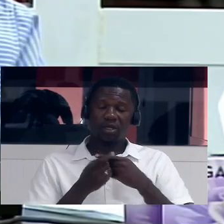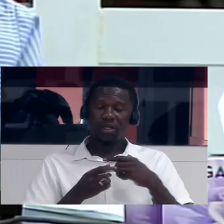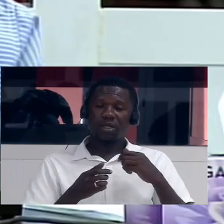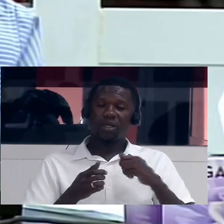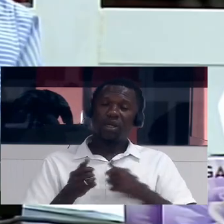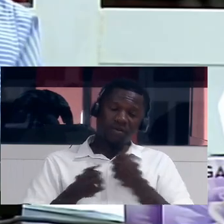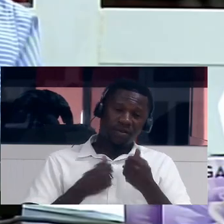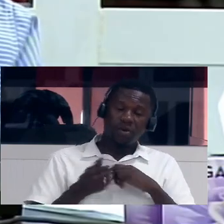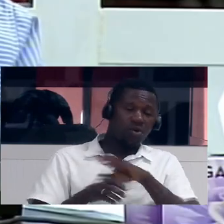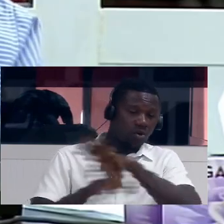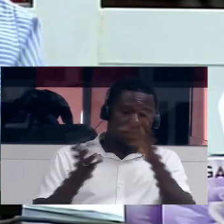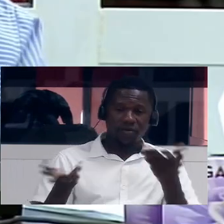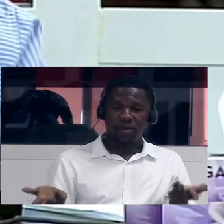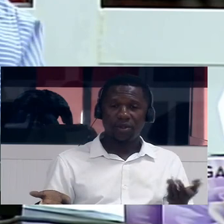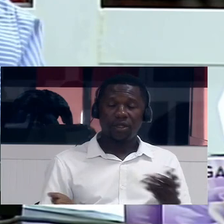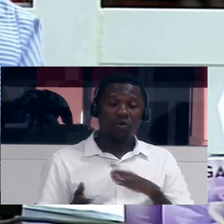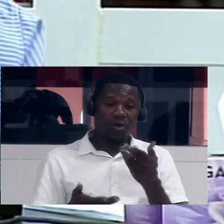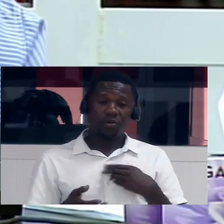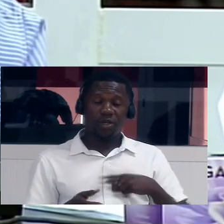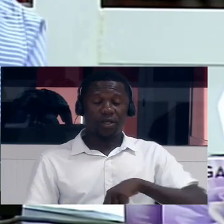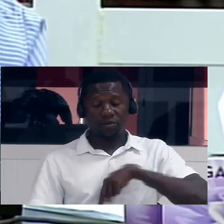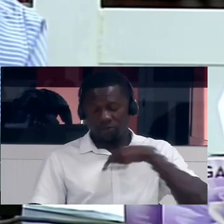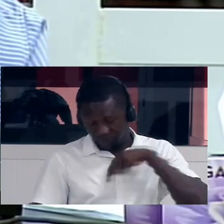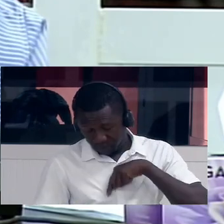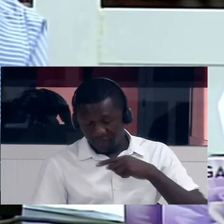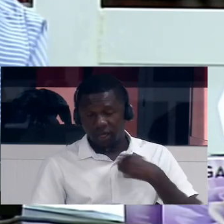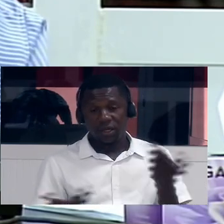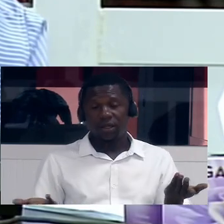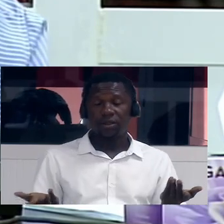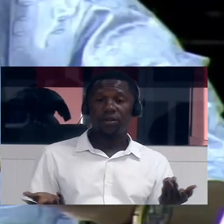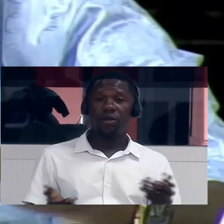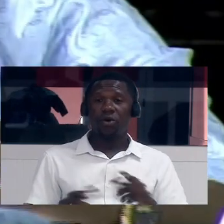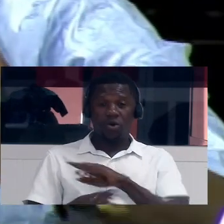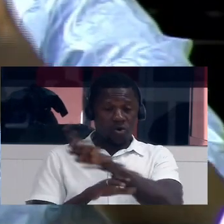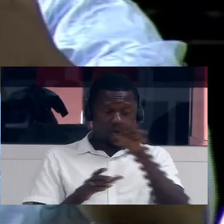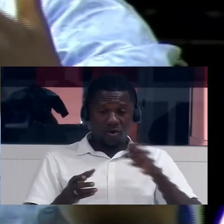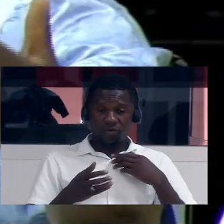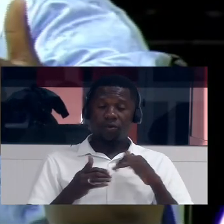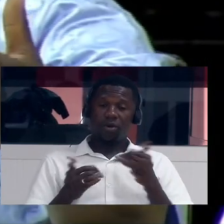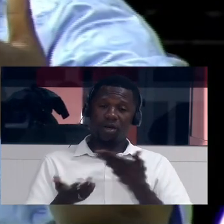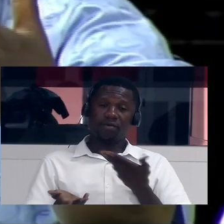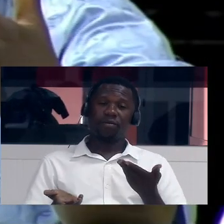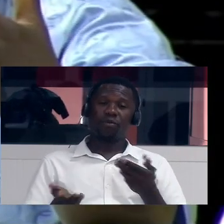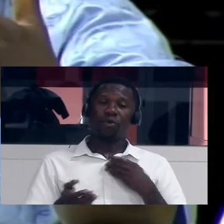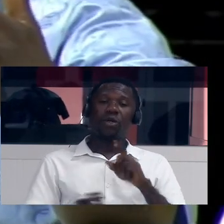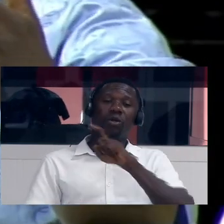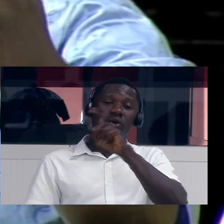so I am, that's why I said I was angry and sad. All of us were. But the question